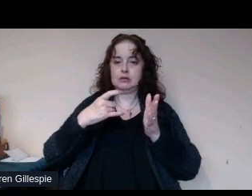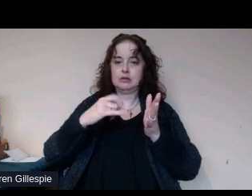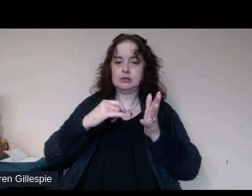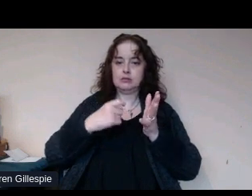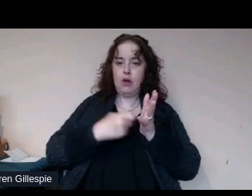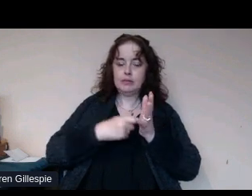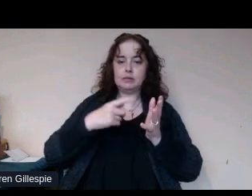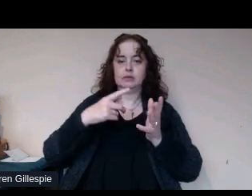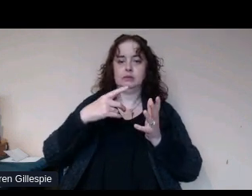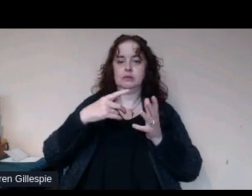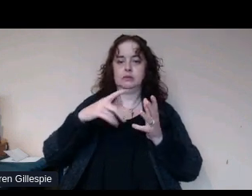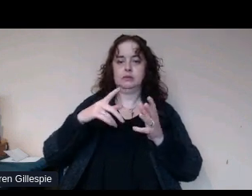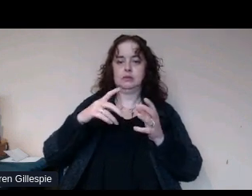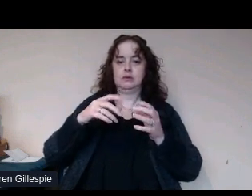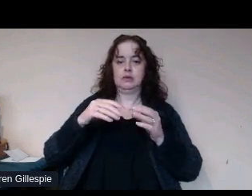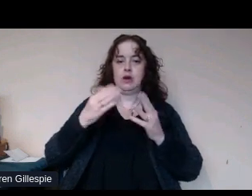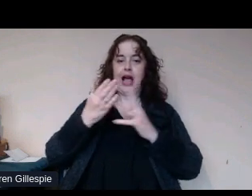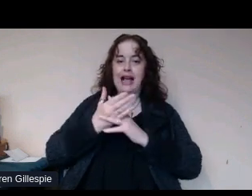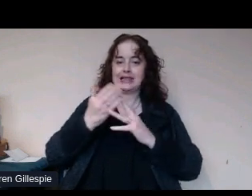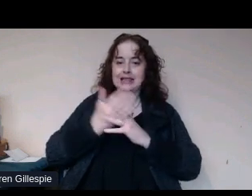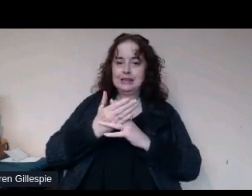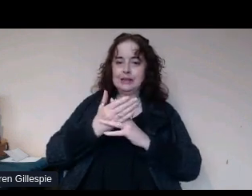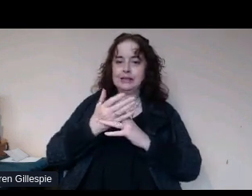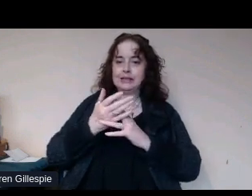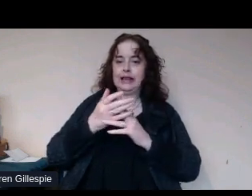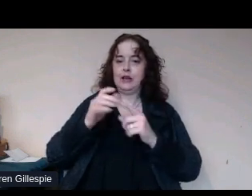Professional in Accessibility Core Competencies.